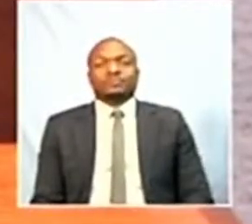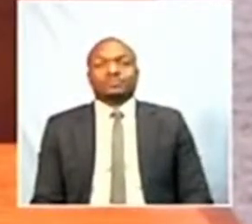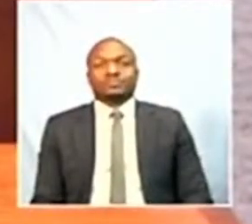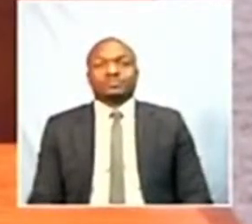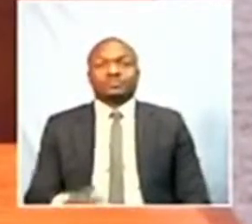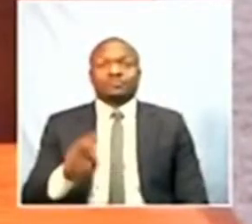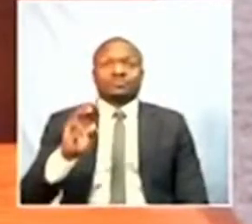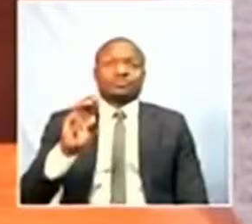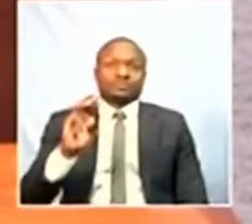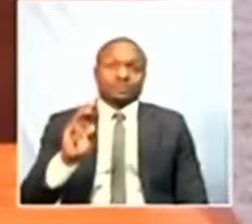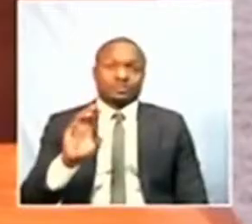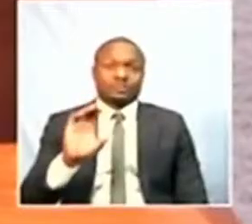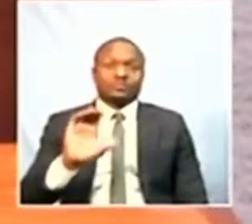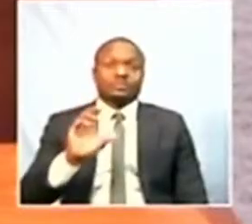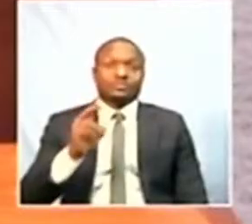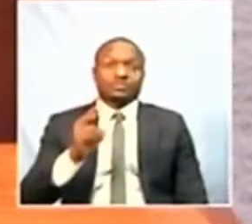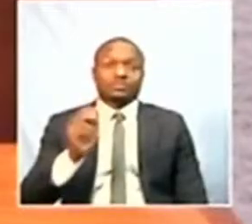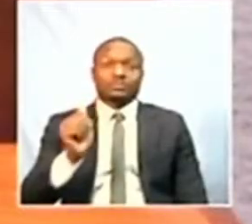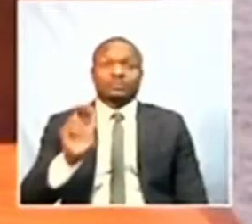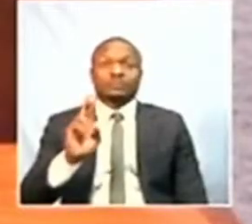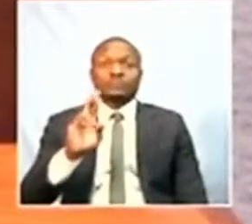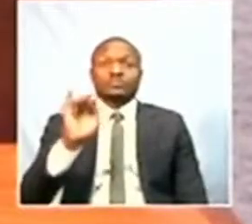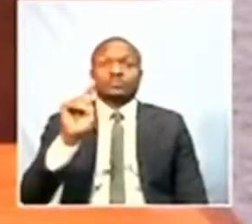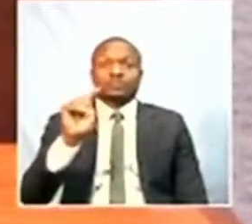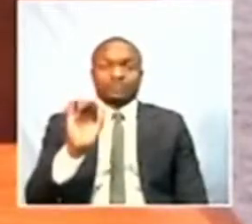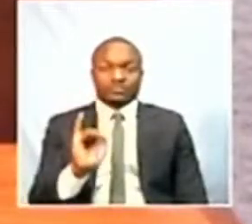Mwemba Charity, Chikankata constituency.